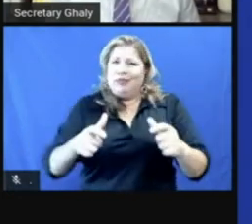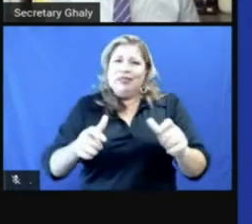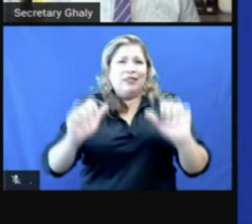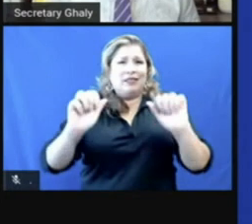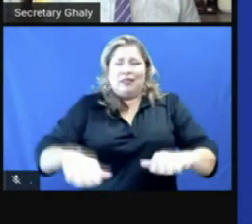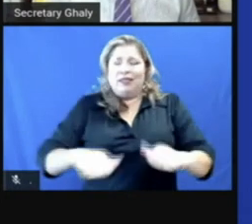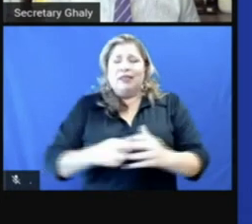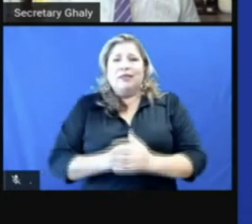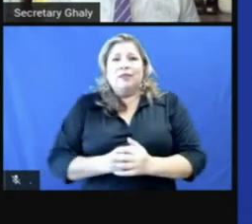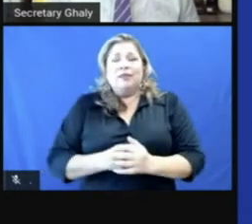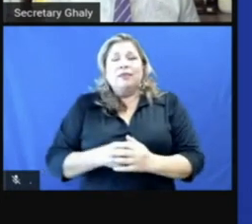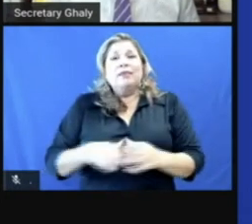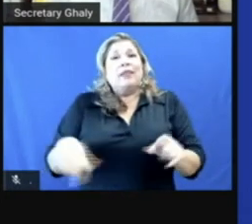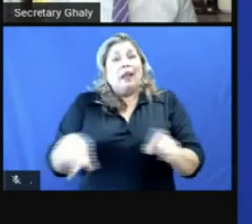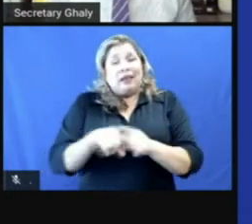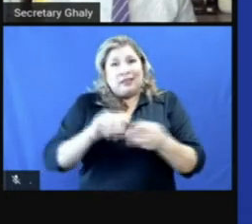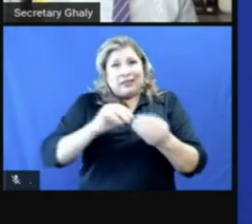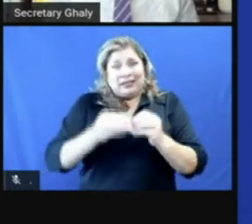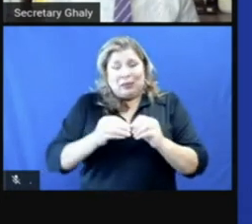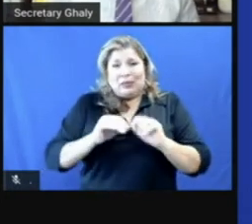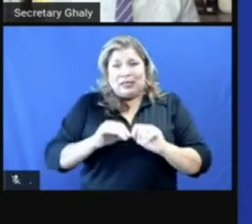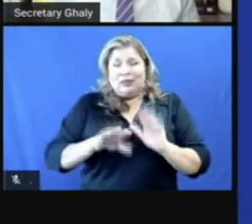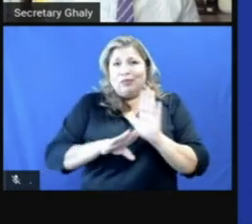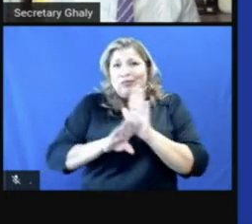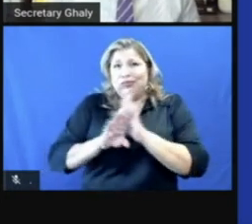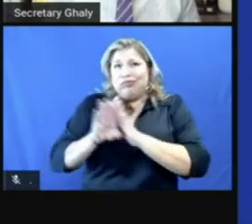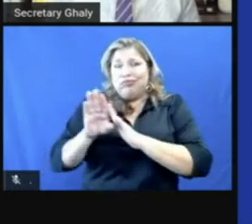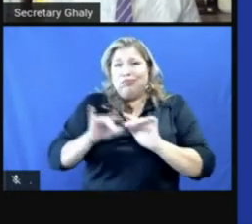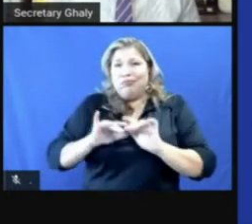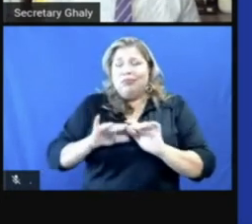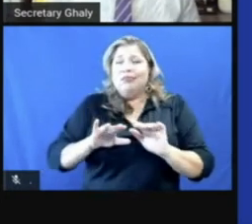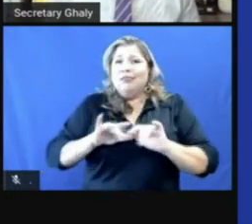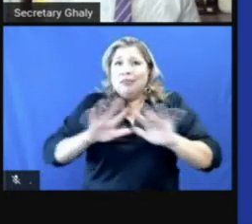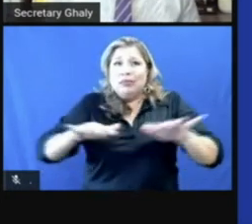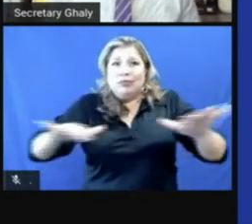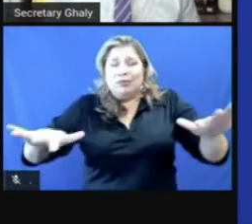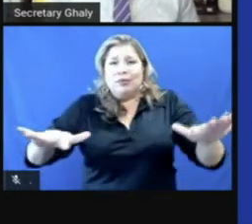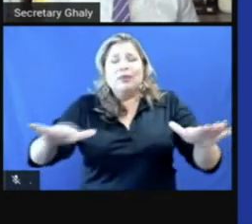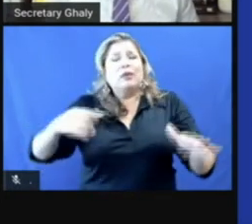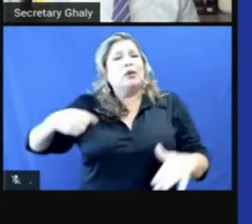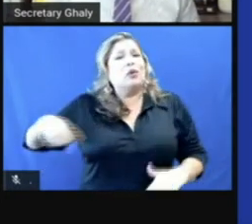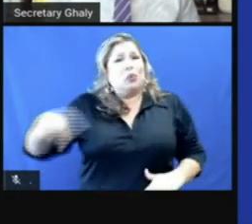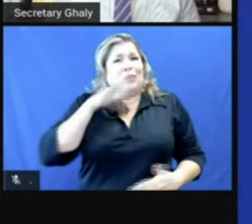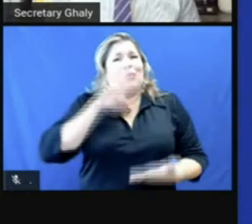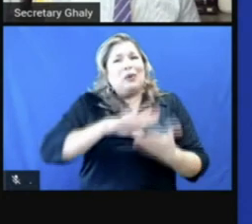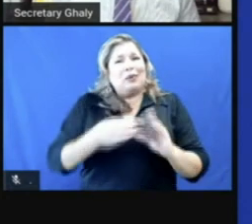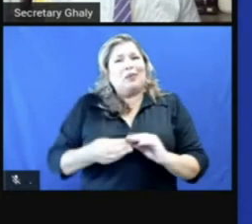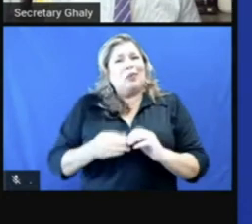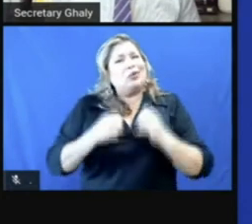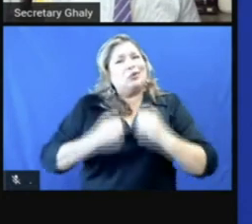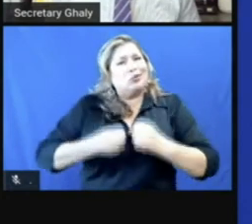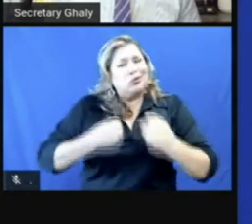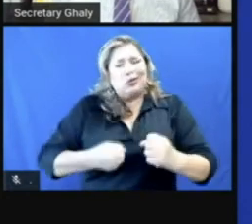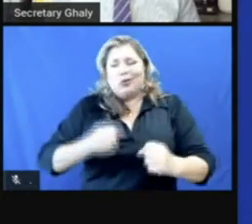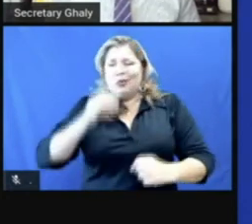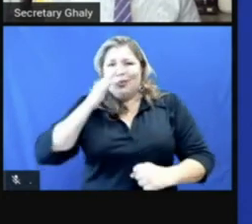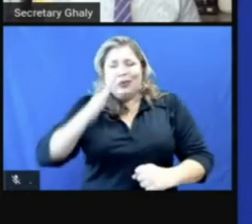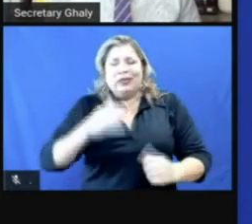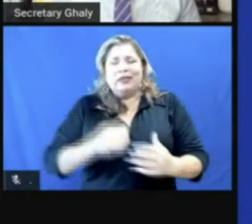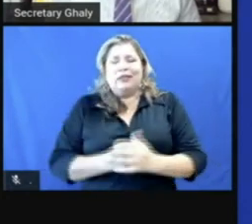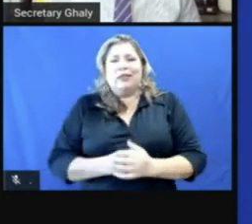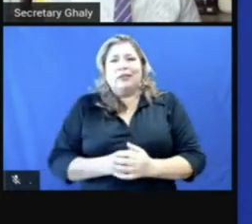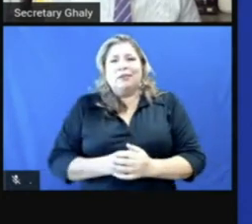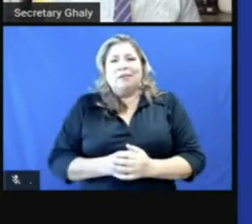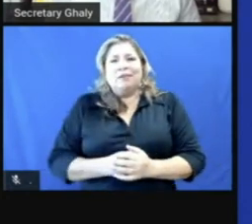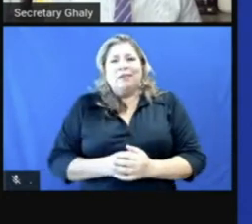rate of transmission gets stronger, I think we will too. And I look forward to